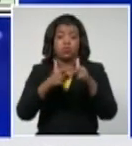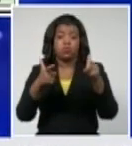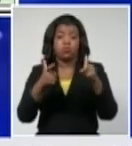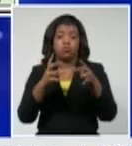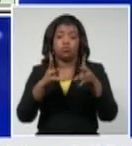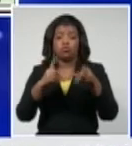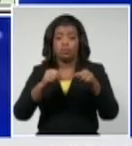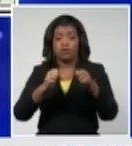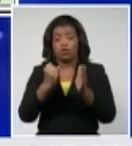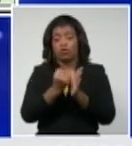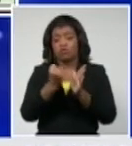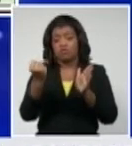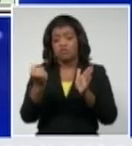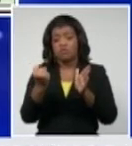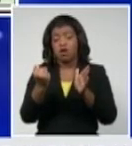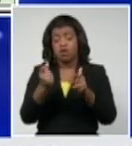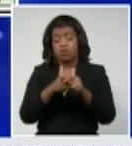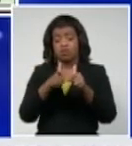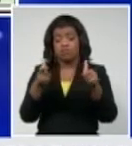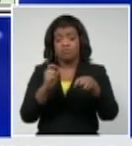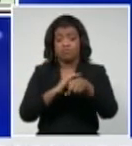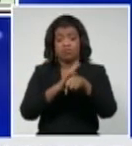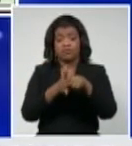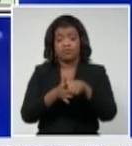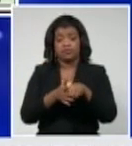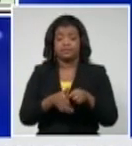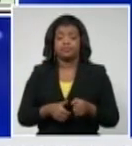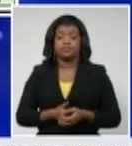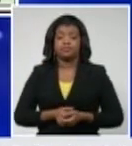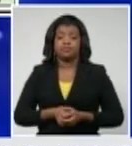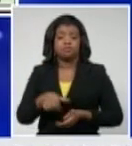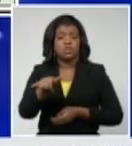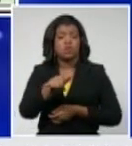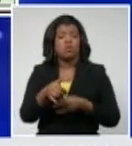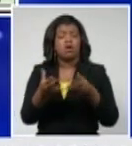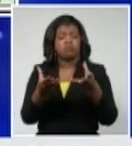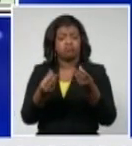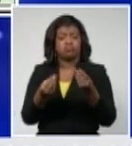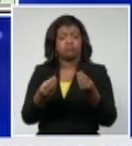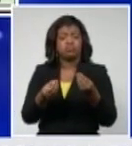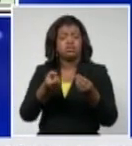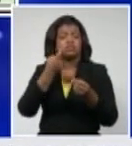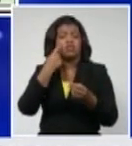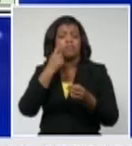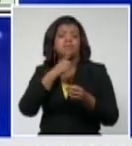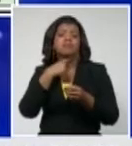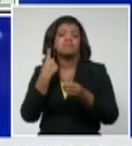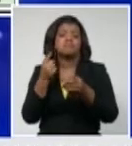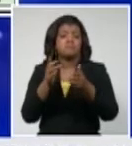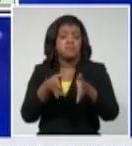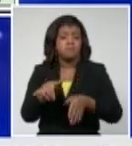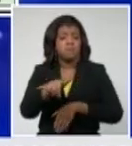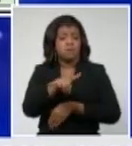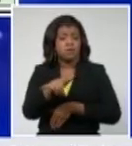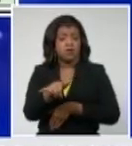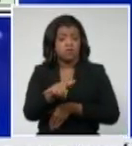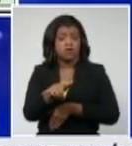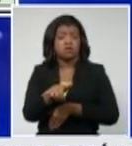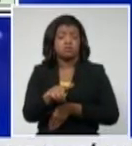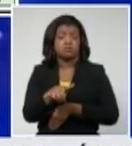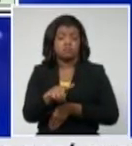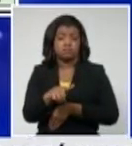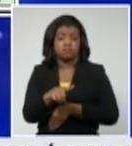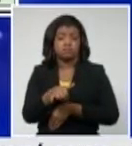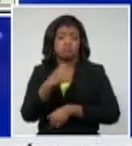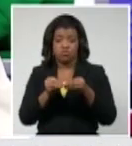Brazil. In fourth place is France, then Russia and Spain, following a spike in cases in these countries.